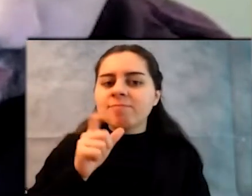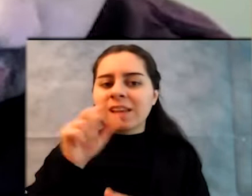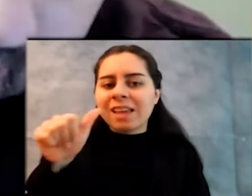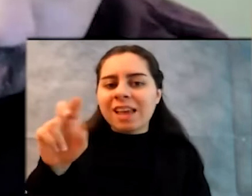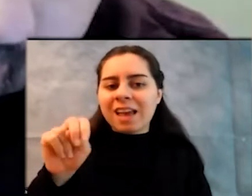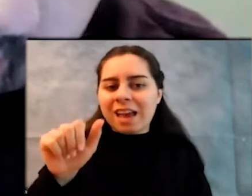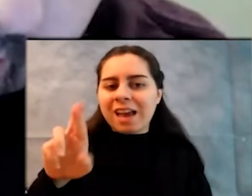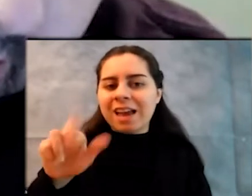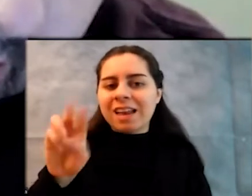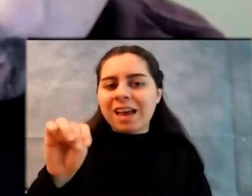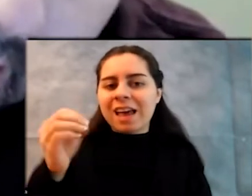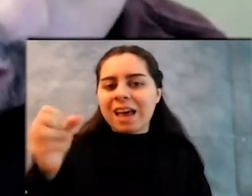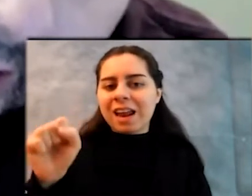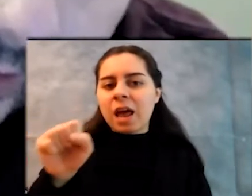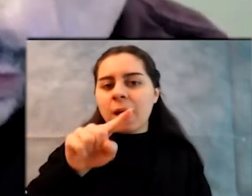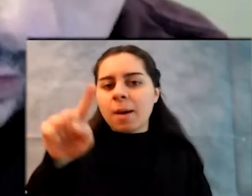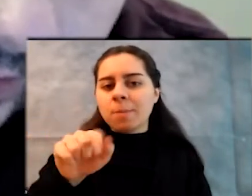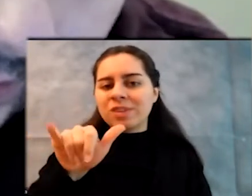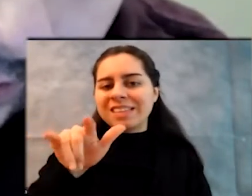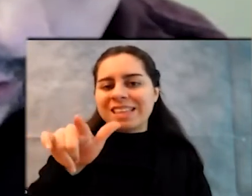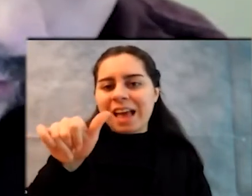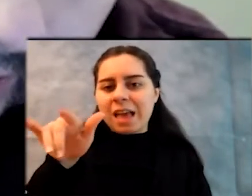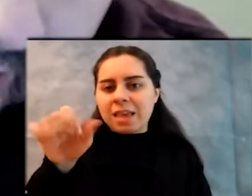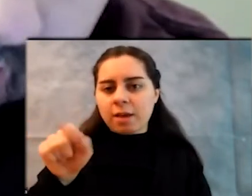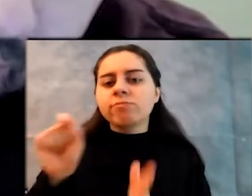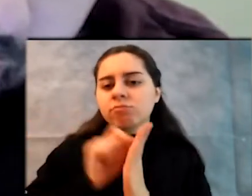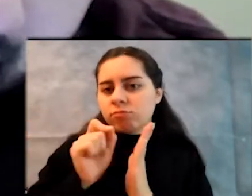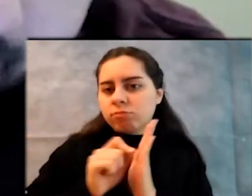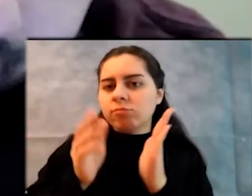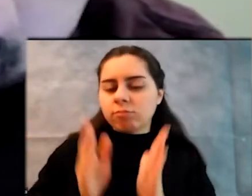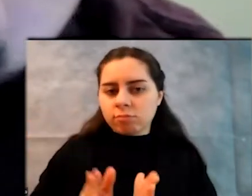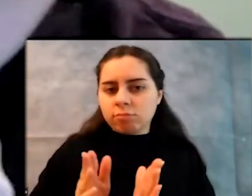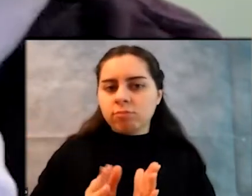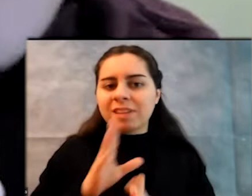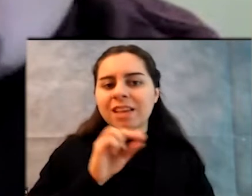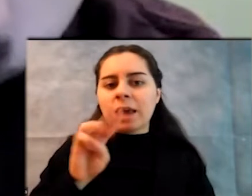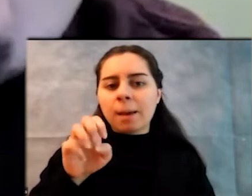Ramos Zayas and Merida Rua.